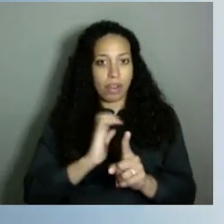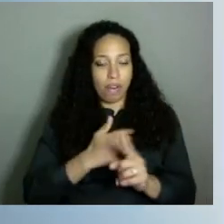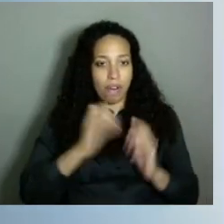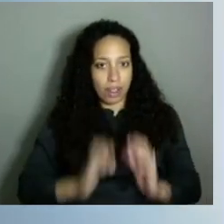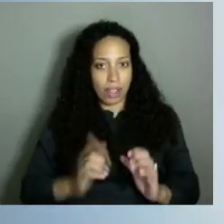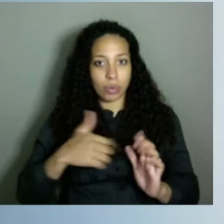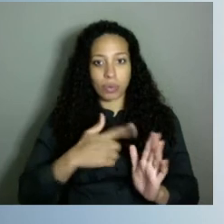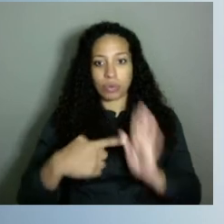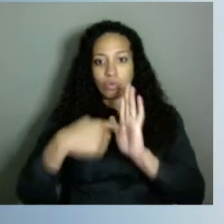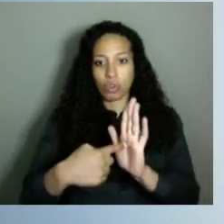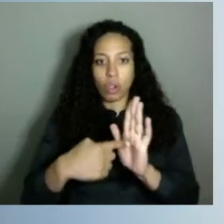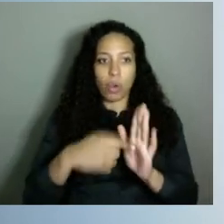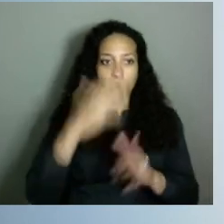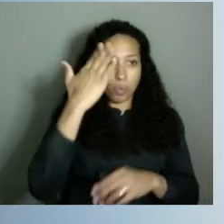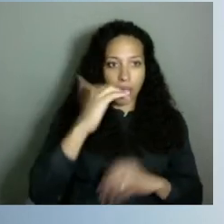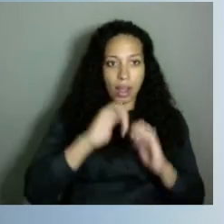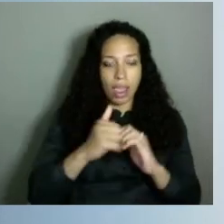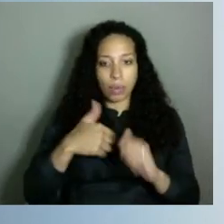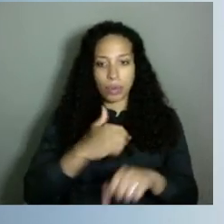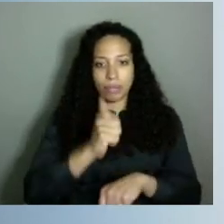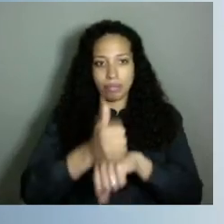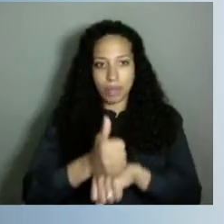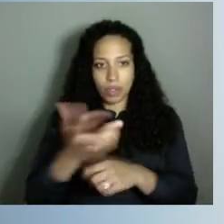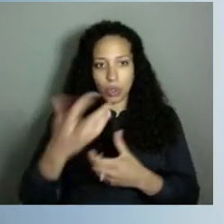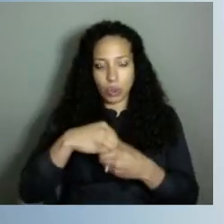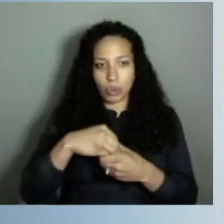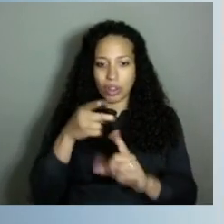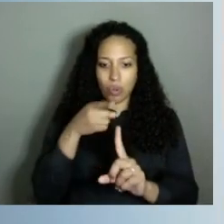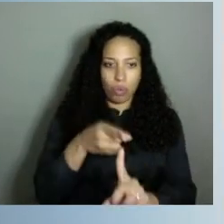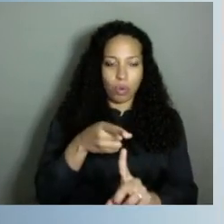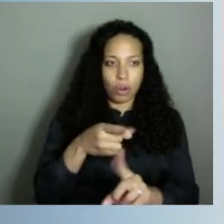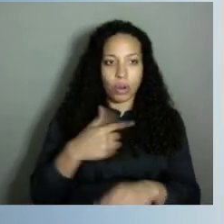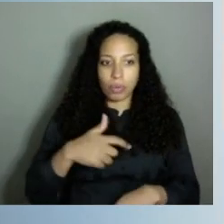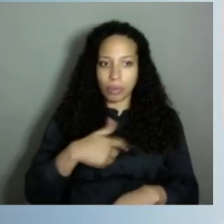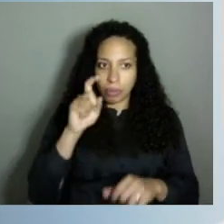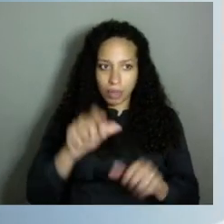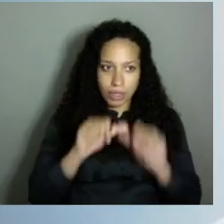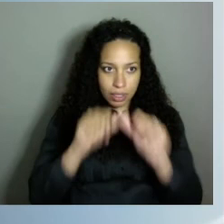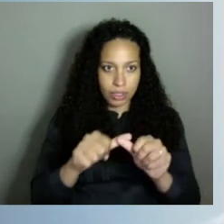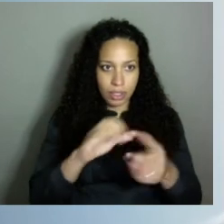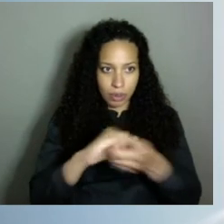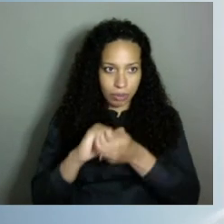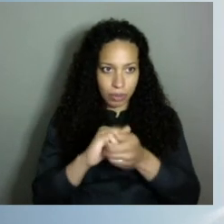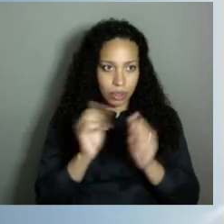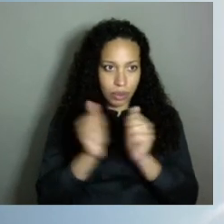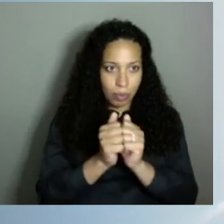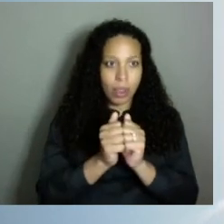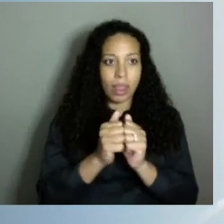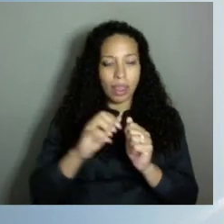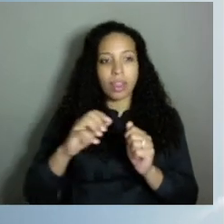we have built inclusion into our core at Accenture. We must continue to partner with our clients on employee and community-facing